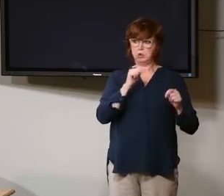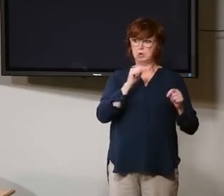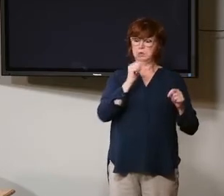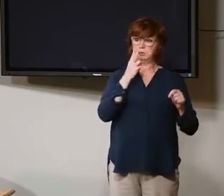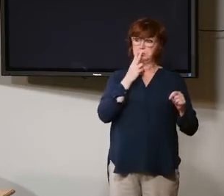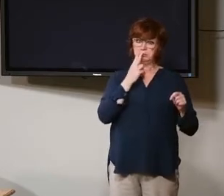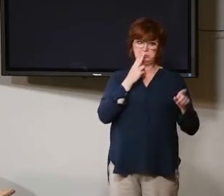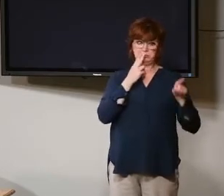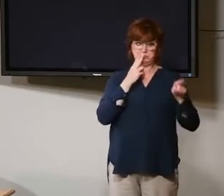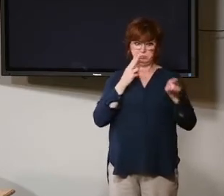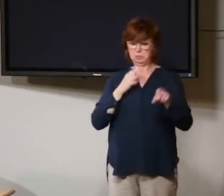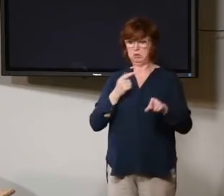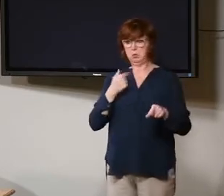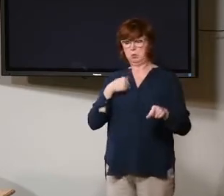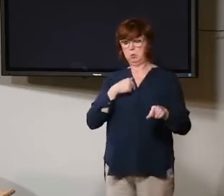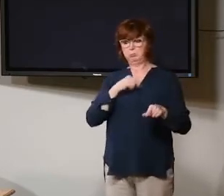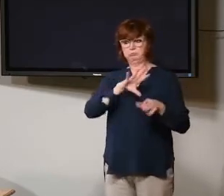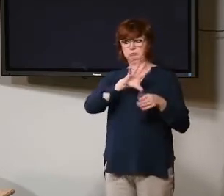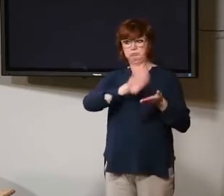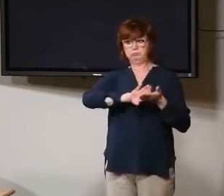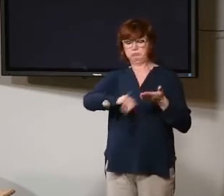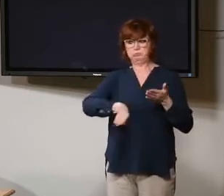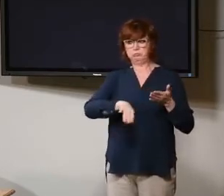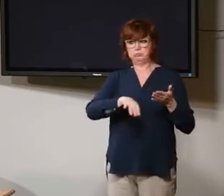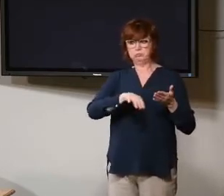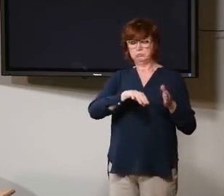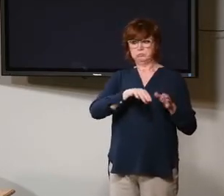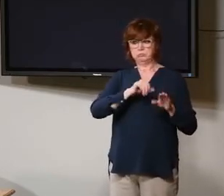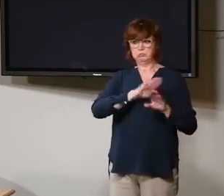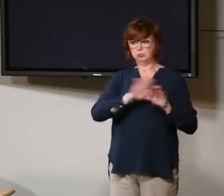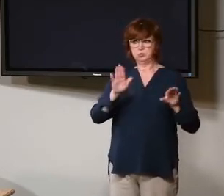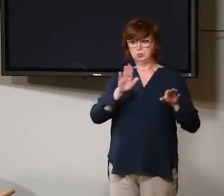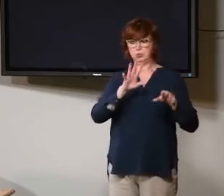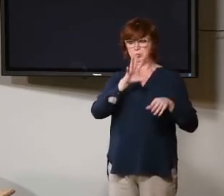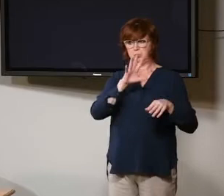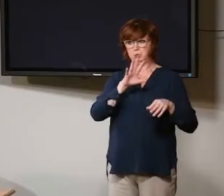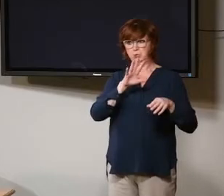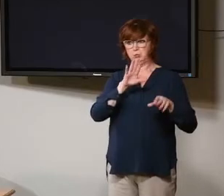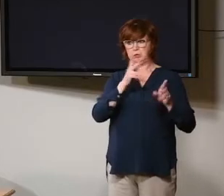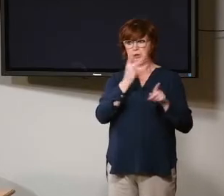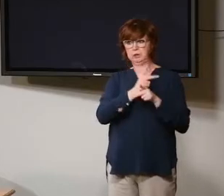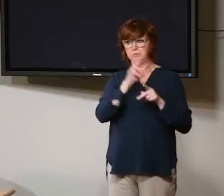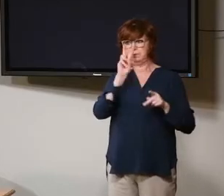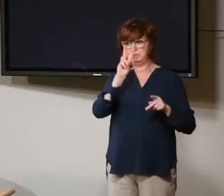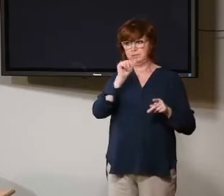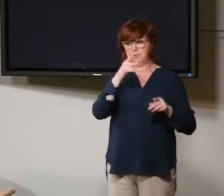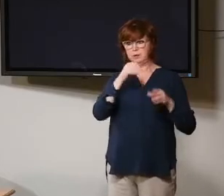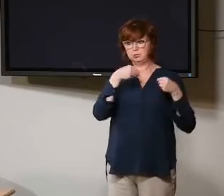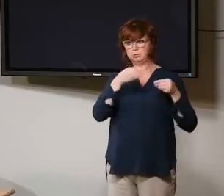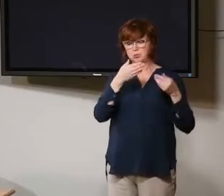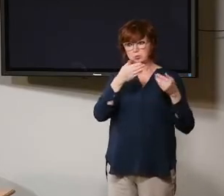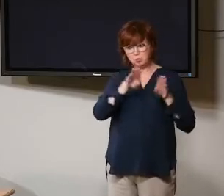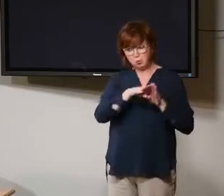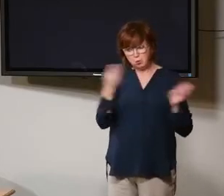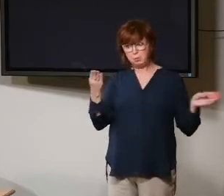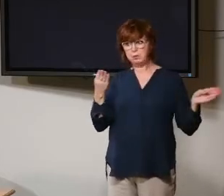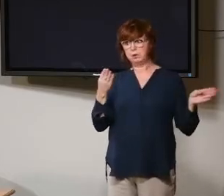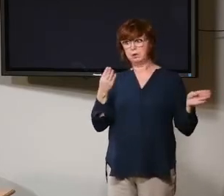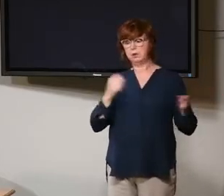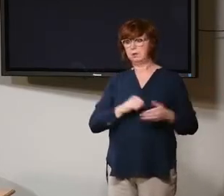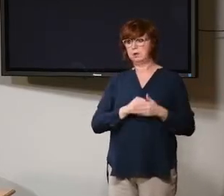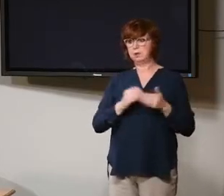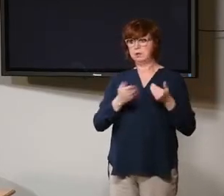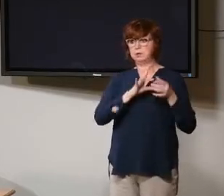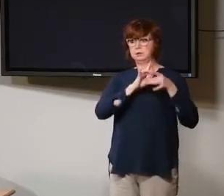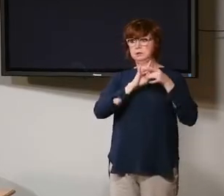likely not one of the businesses that is necessary to be open today, and so thereby it's not included on the list. But